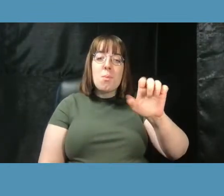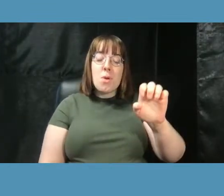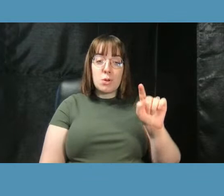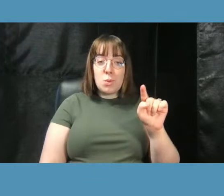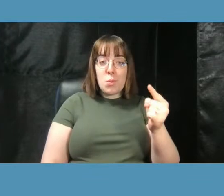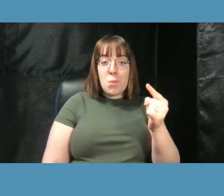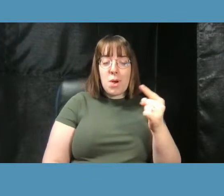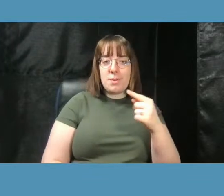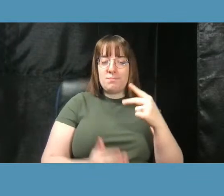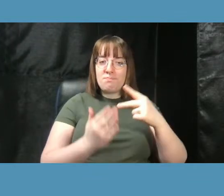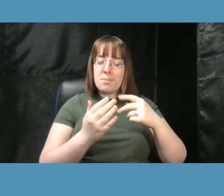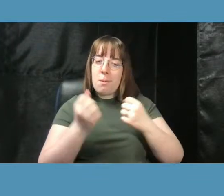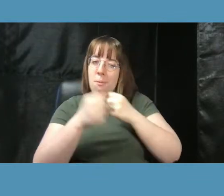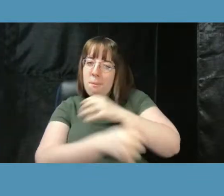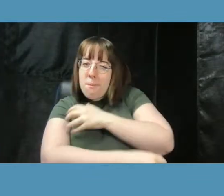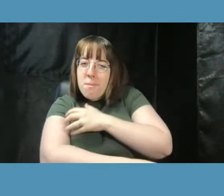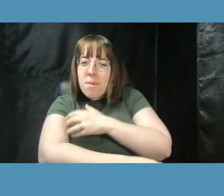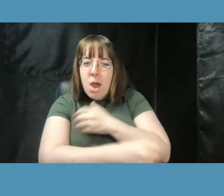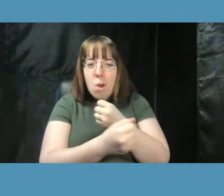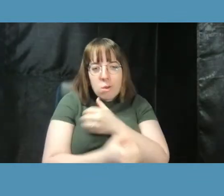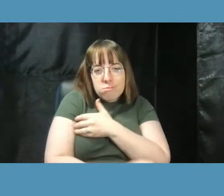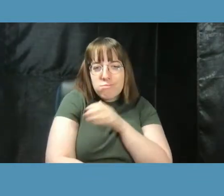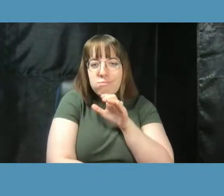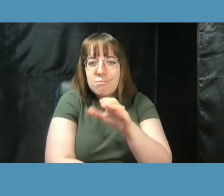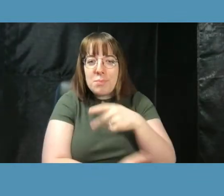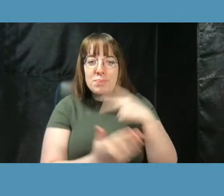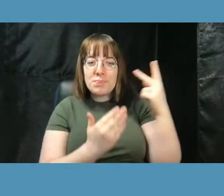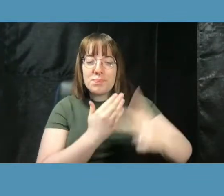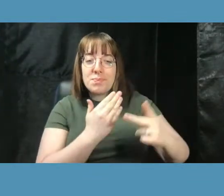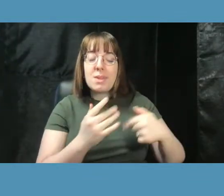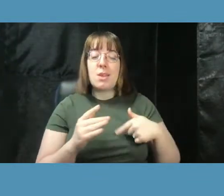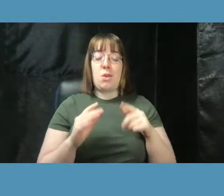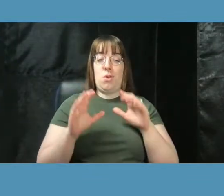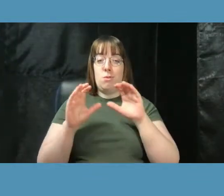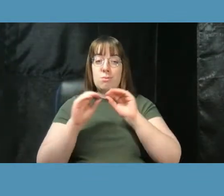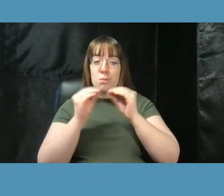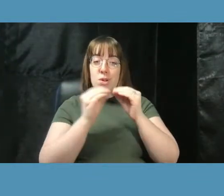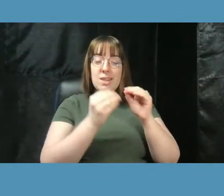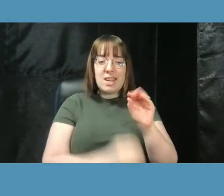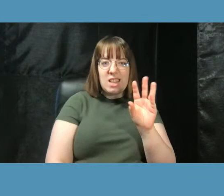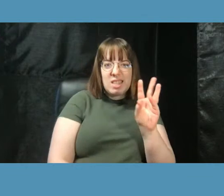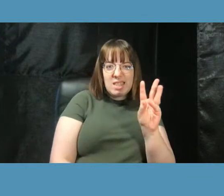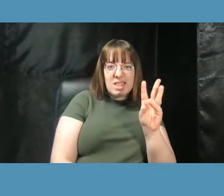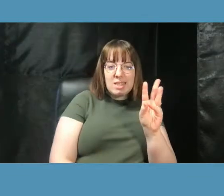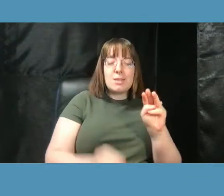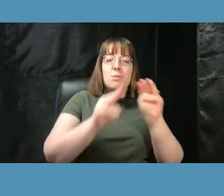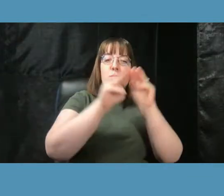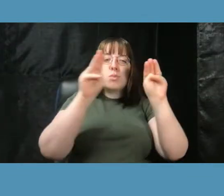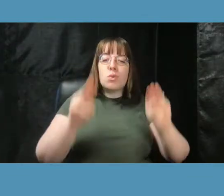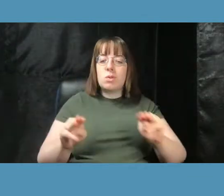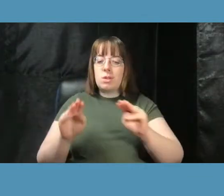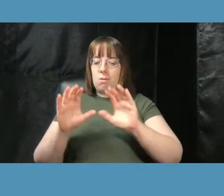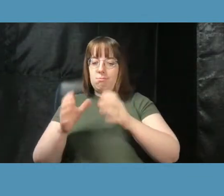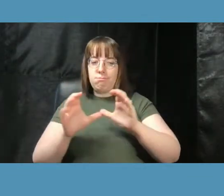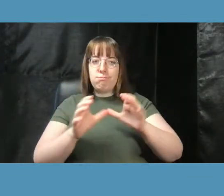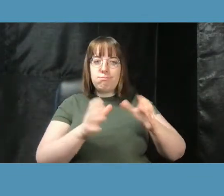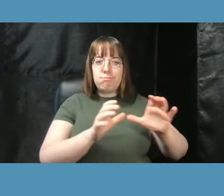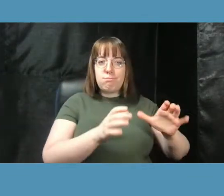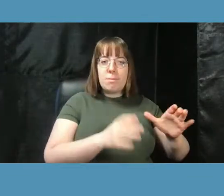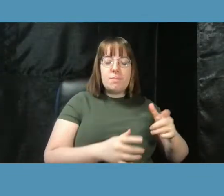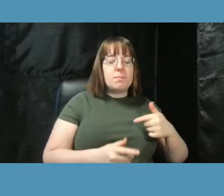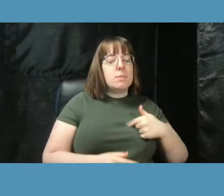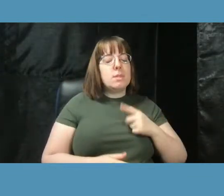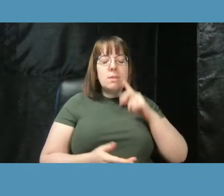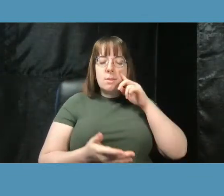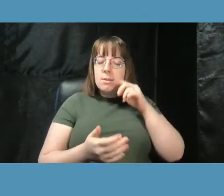Project, which is a nationwide initiative organized by the 6 U.S. regional museum associations that is dedicated to